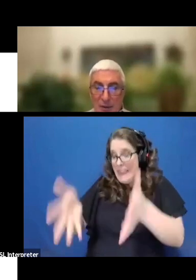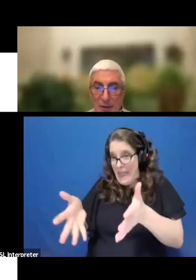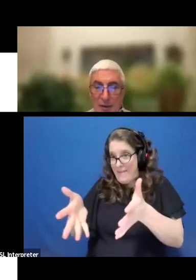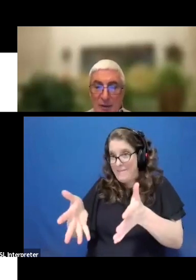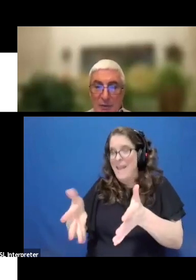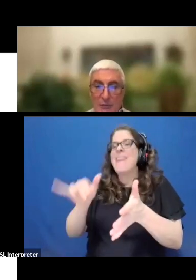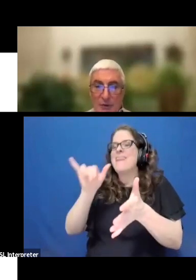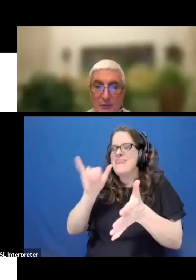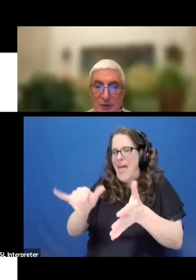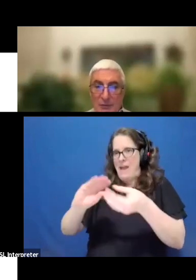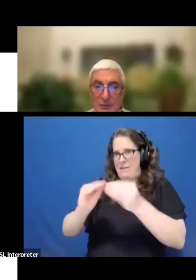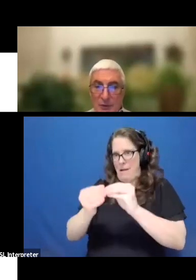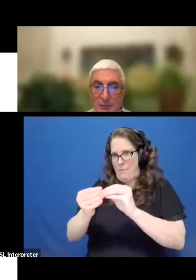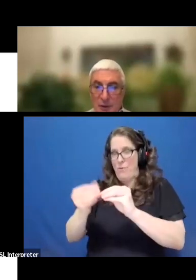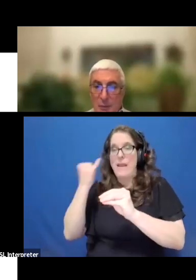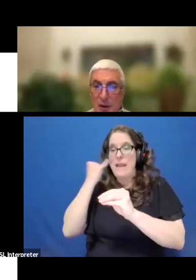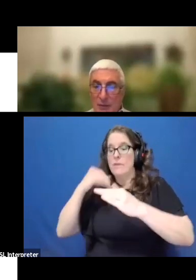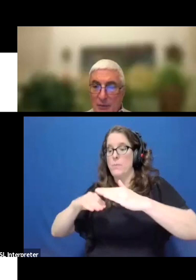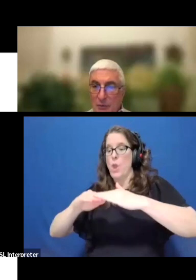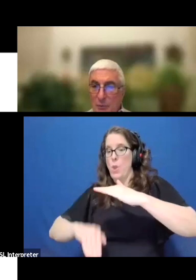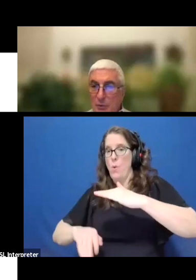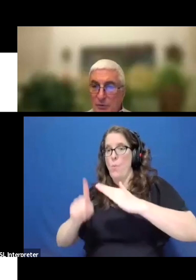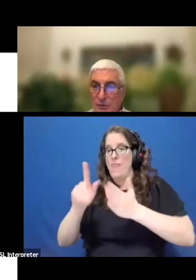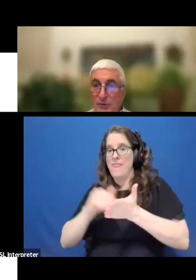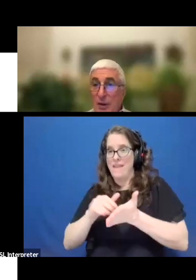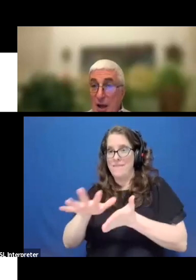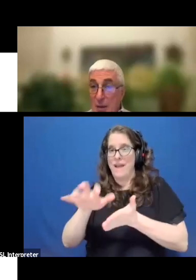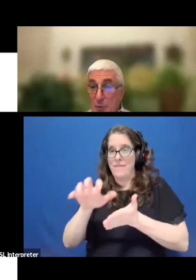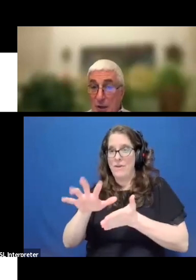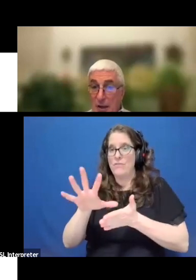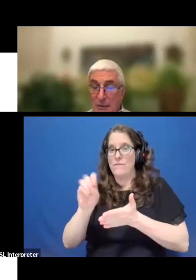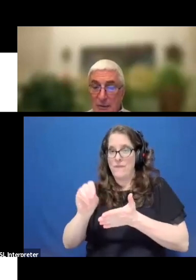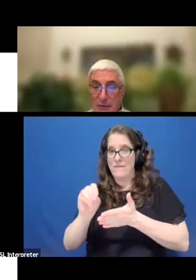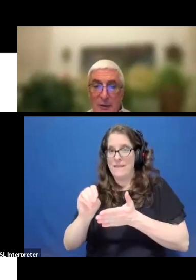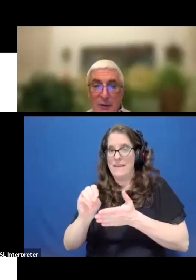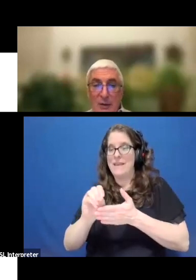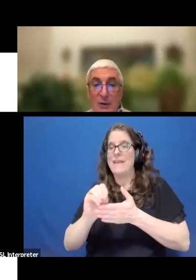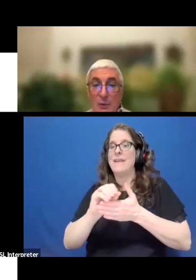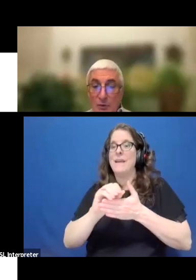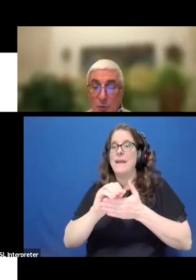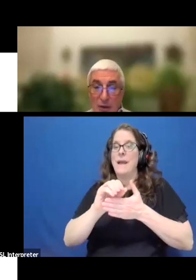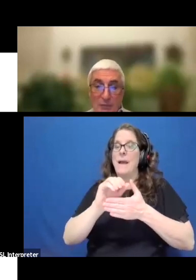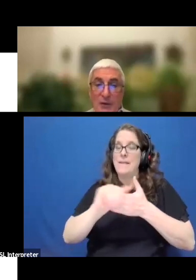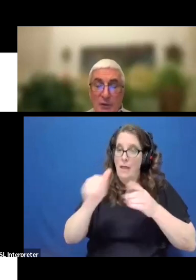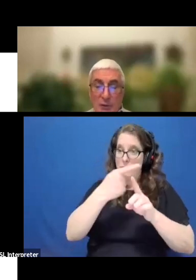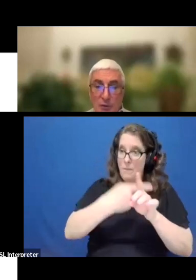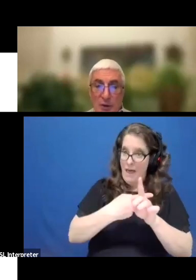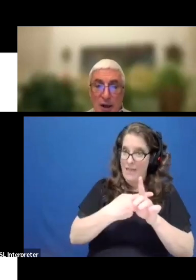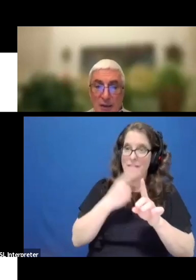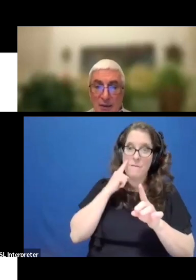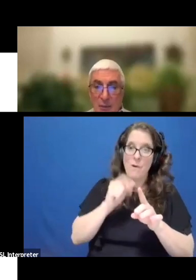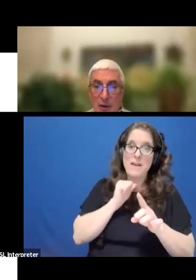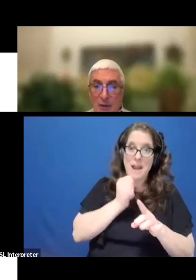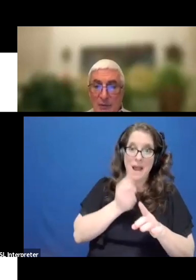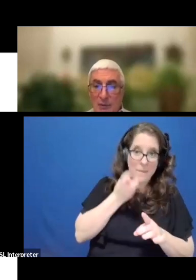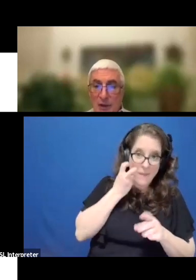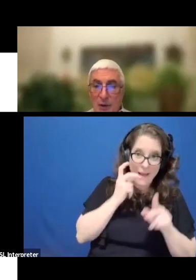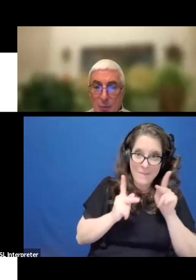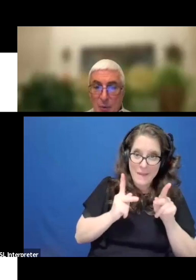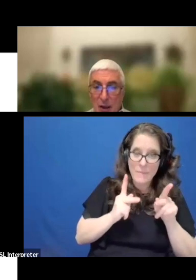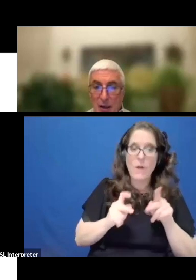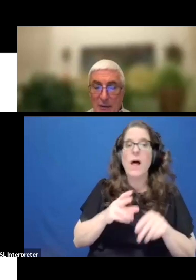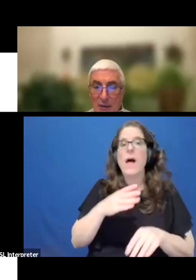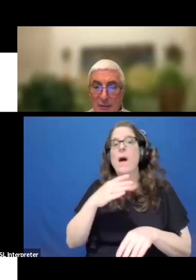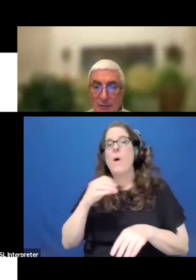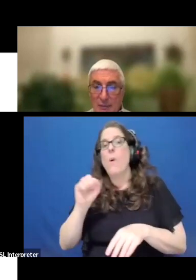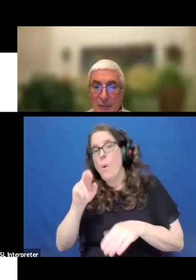amount of $1,550 a month if the person is not blind, or $2,590 a month if they